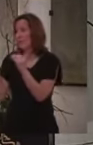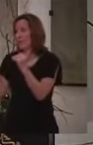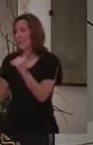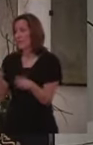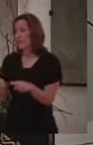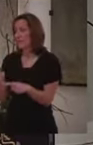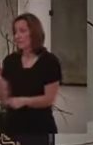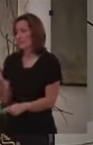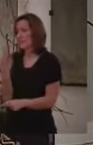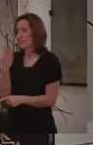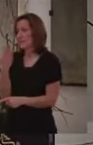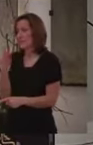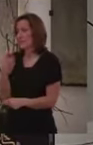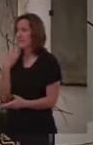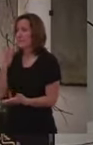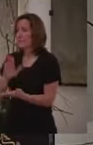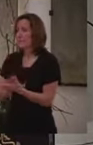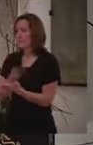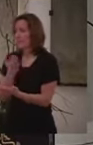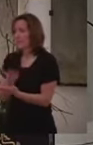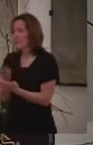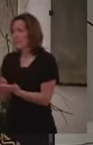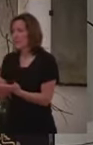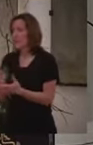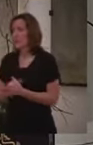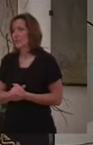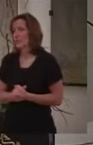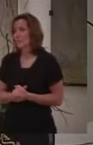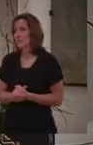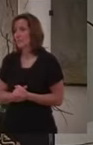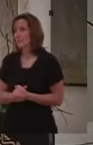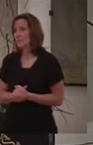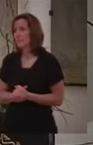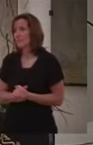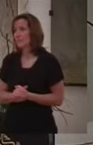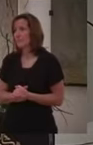we face the most dismal situations.